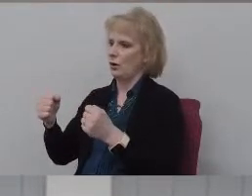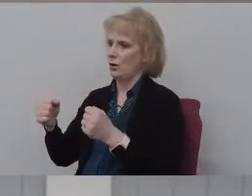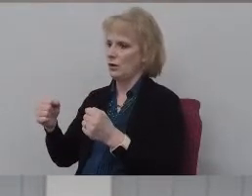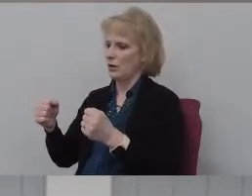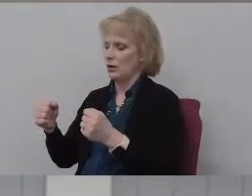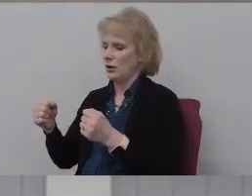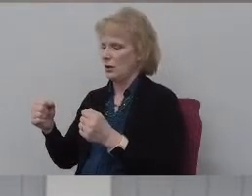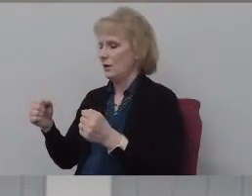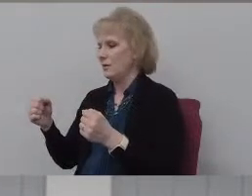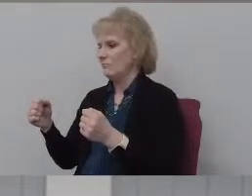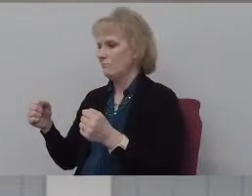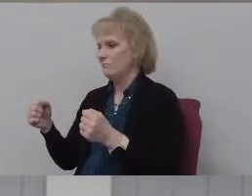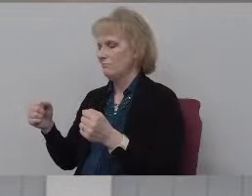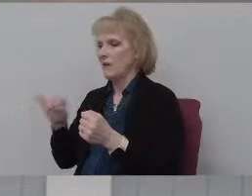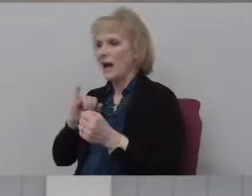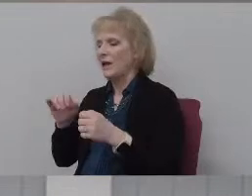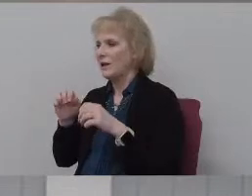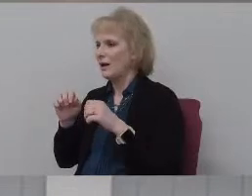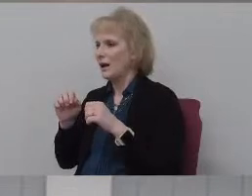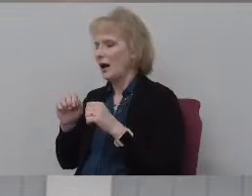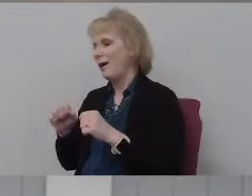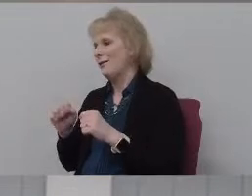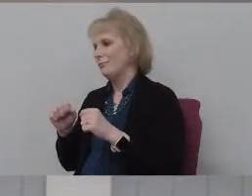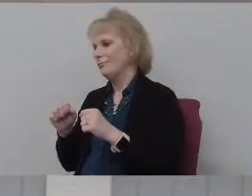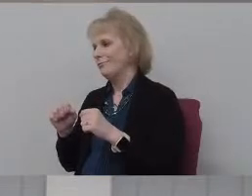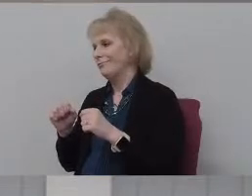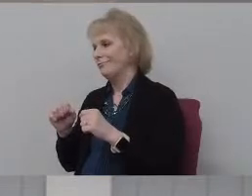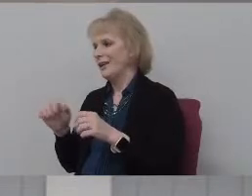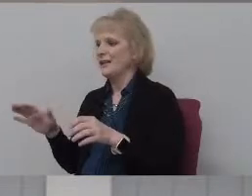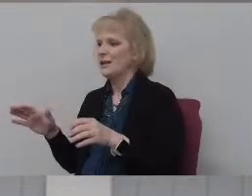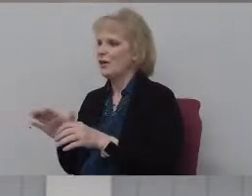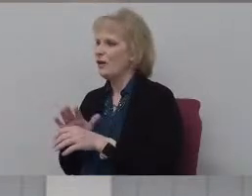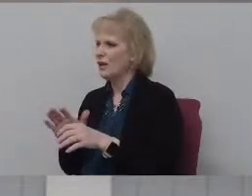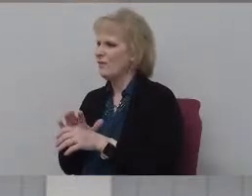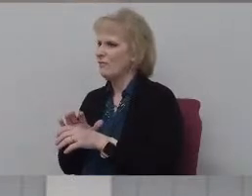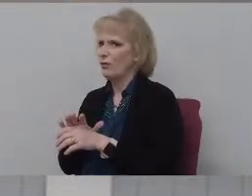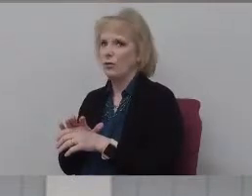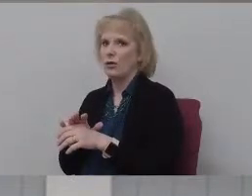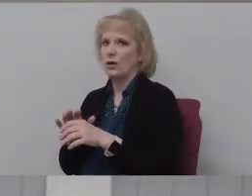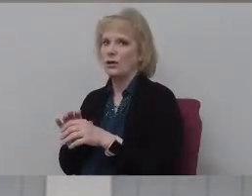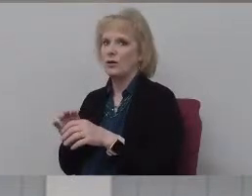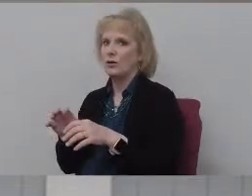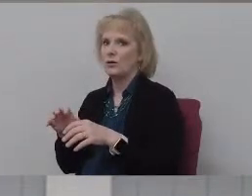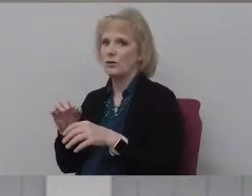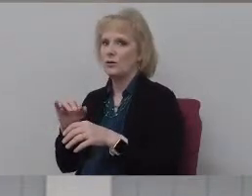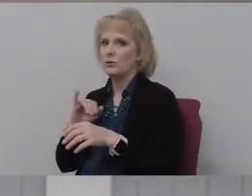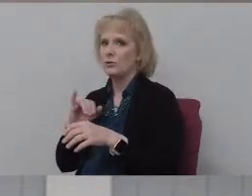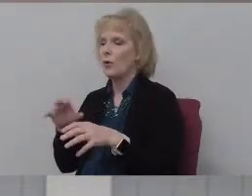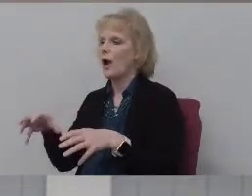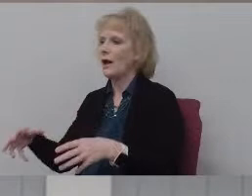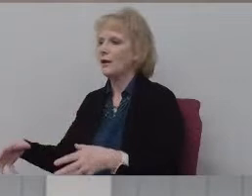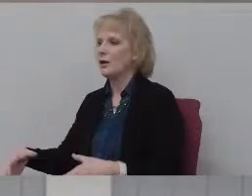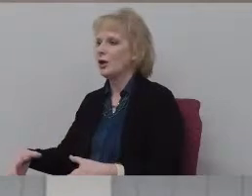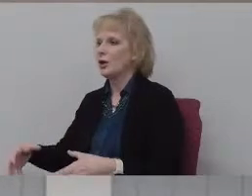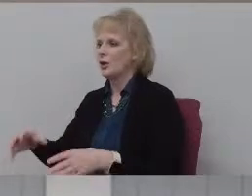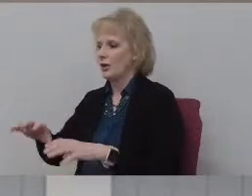stuff, and you're going to get firewood. I wanted to get as much room for firewood that I could. So I took out a spare tire.